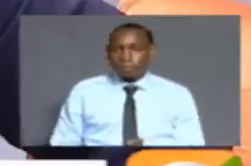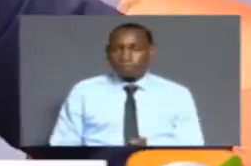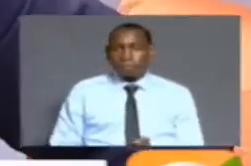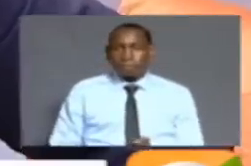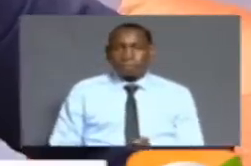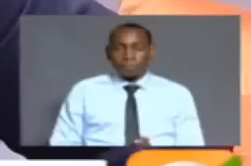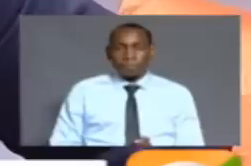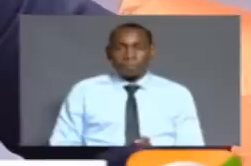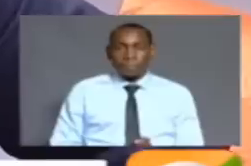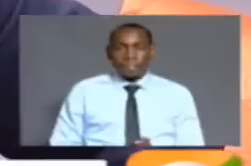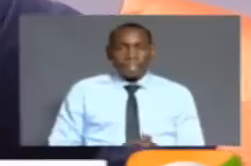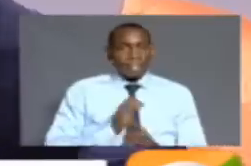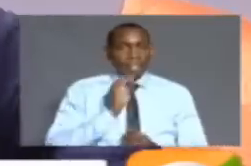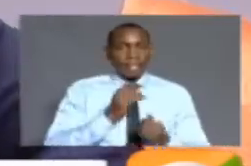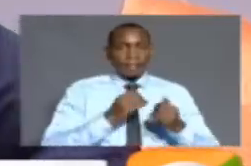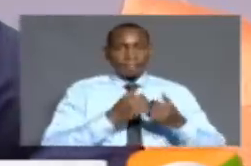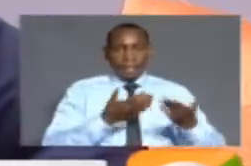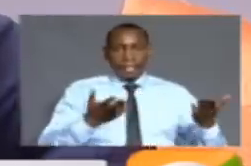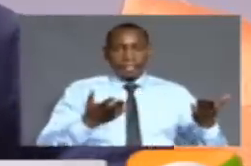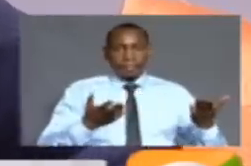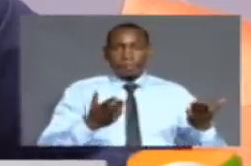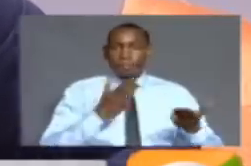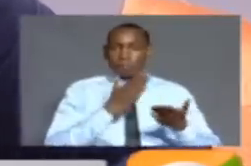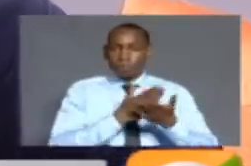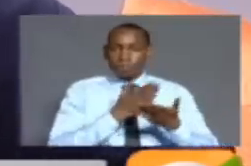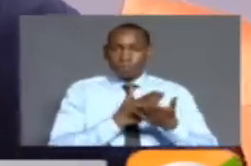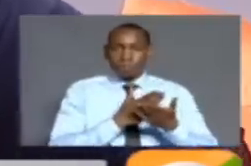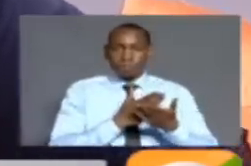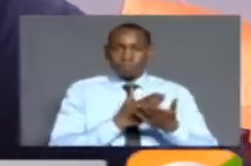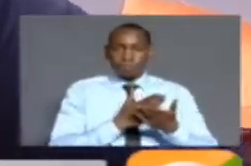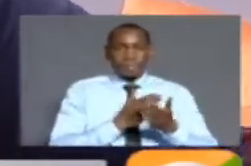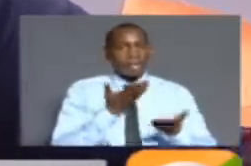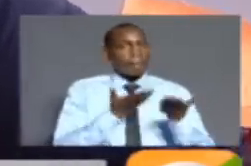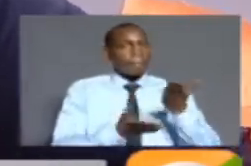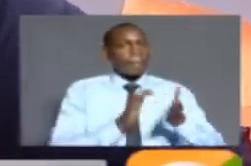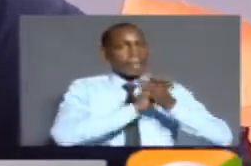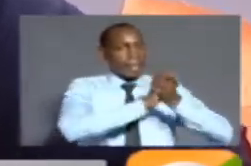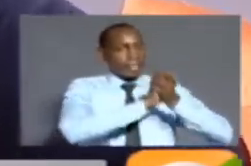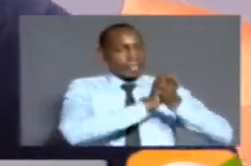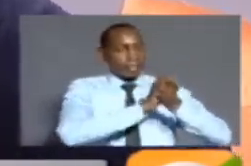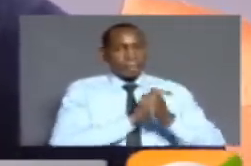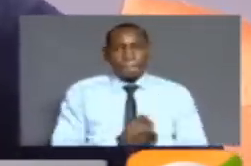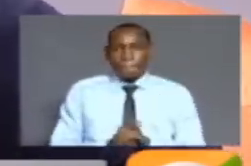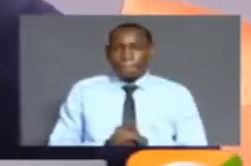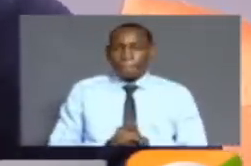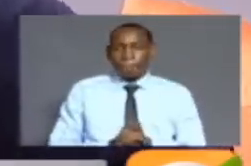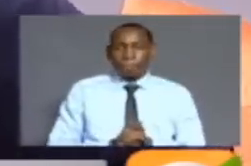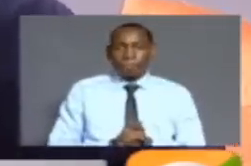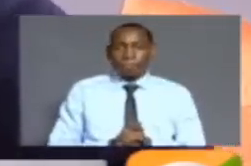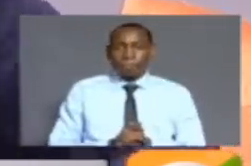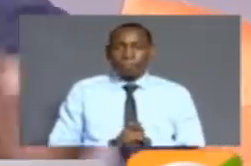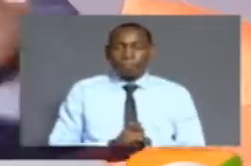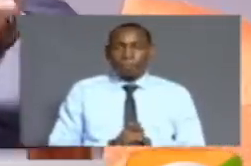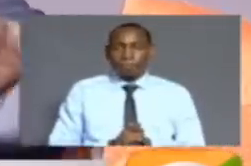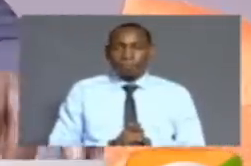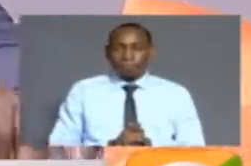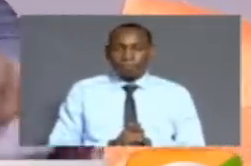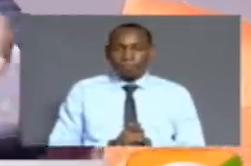Literally nothing. If there is anything, if you want me to be kind, yes, the handshake. If you want me to be kind, the handshake.